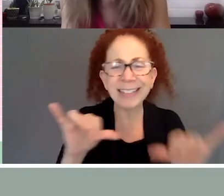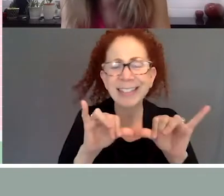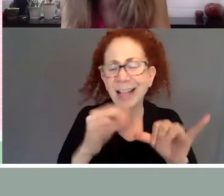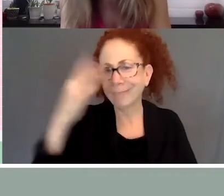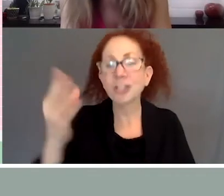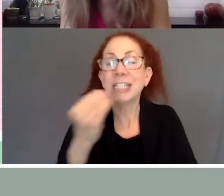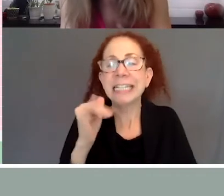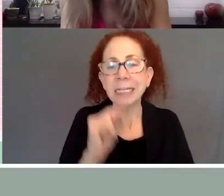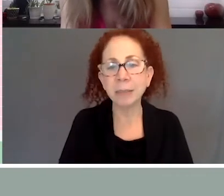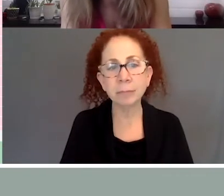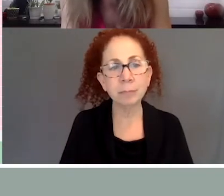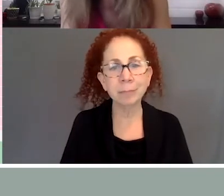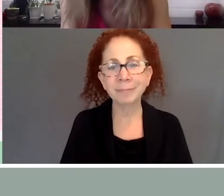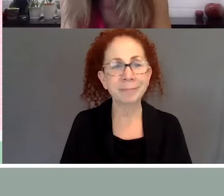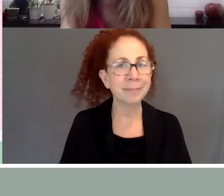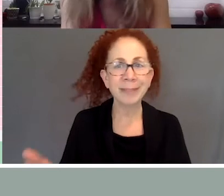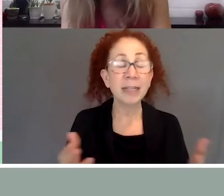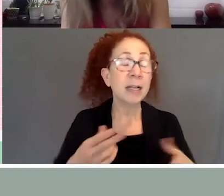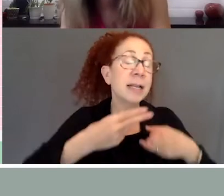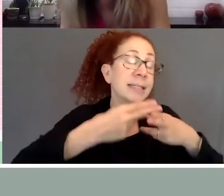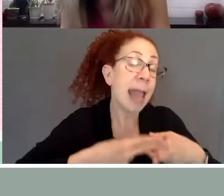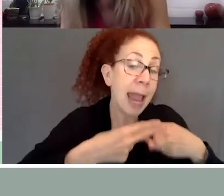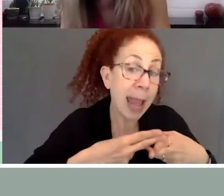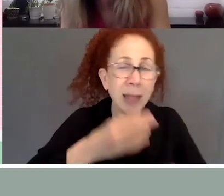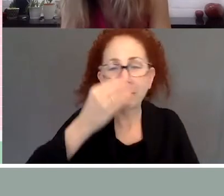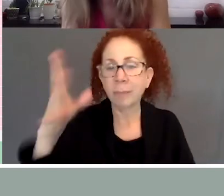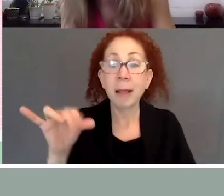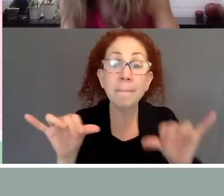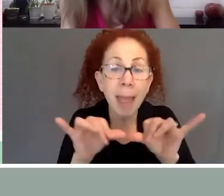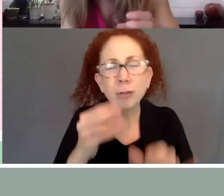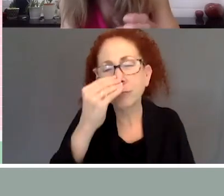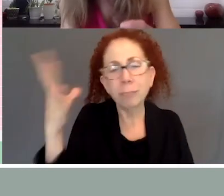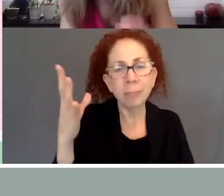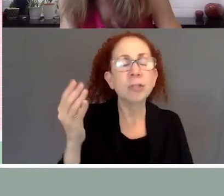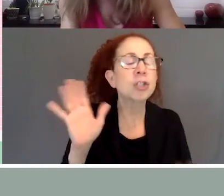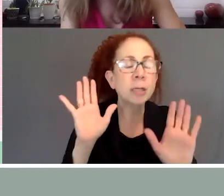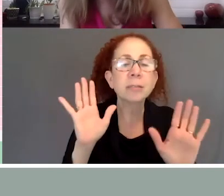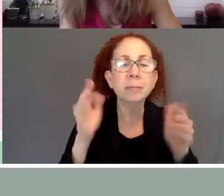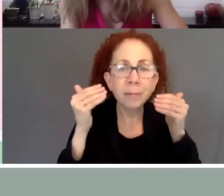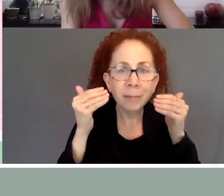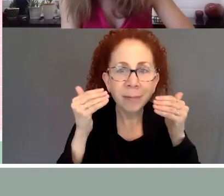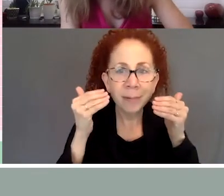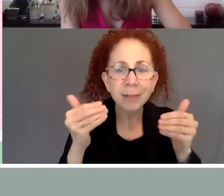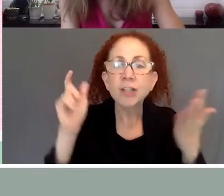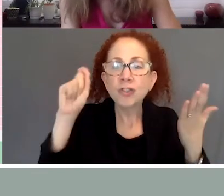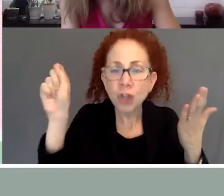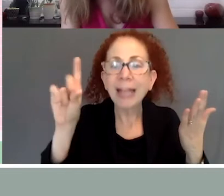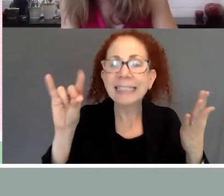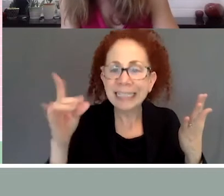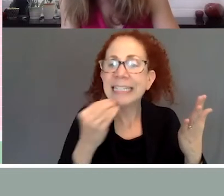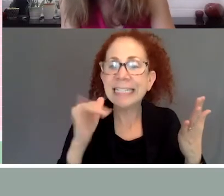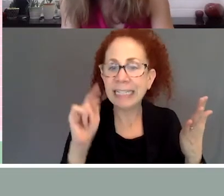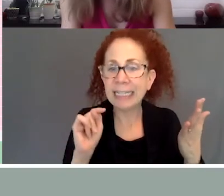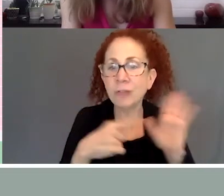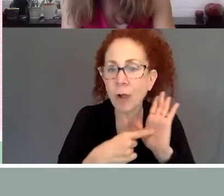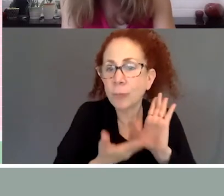need to eat them. So you don't need to have a scale. You don't need to measure things. You just want to like check the box that it is